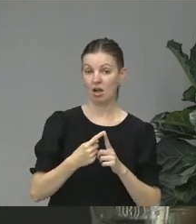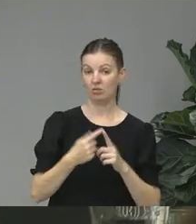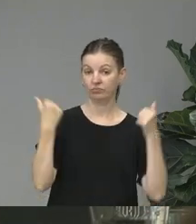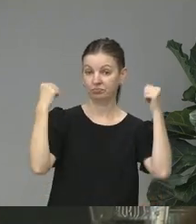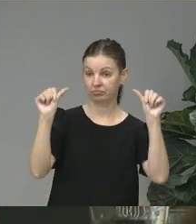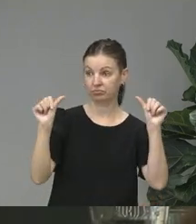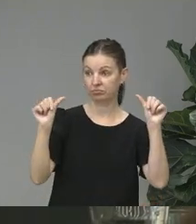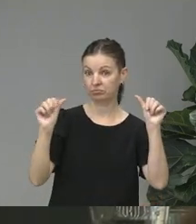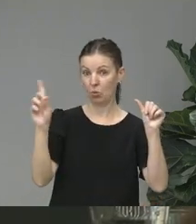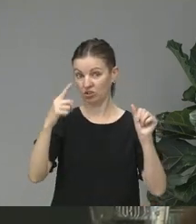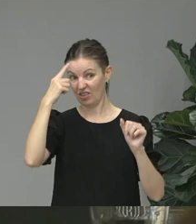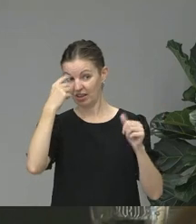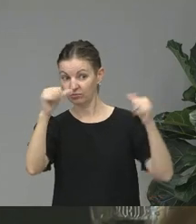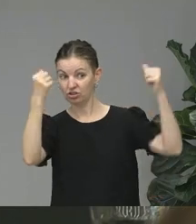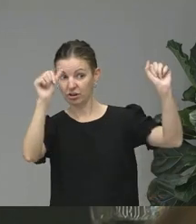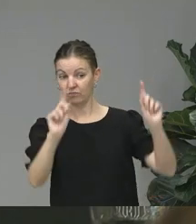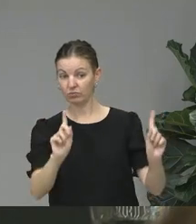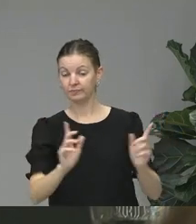the Act has been able to achieve?